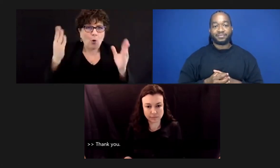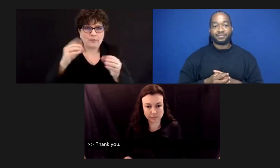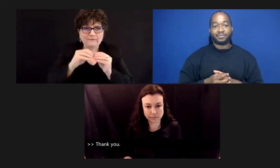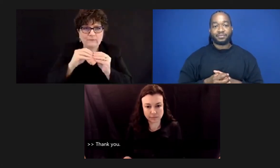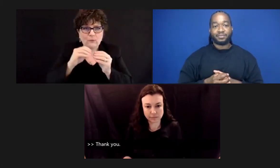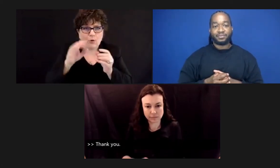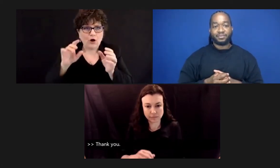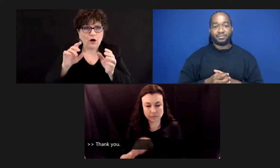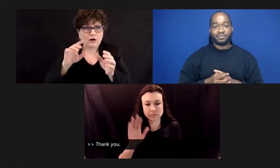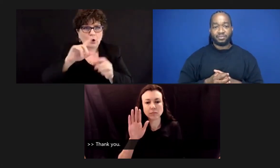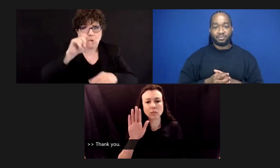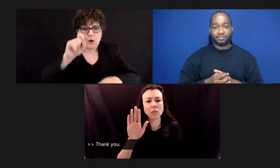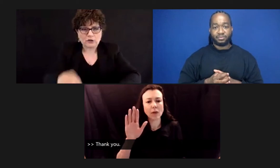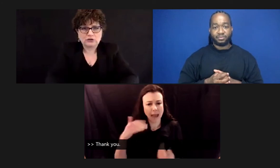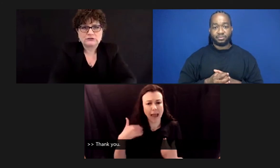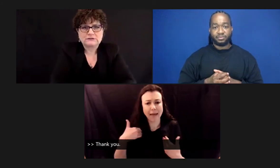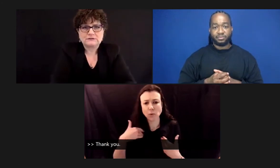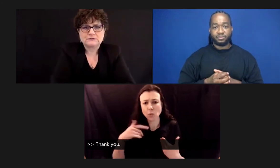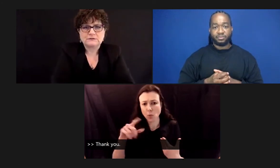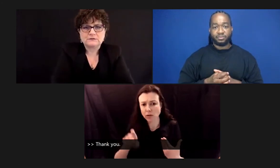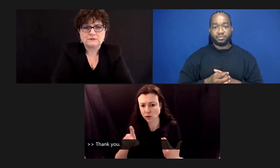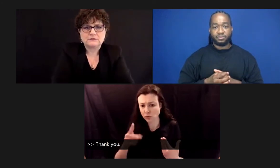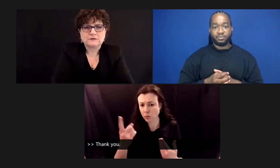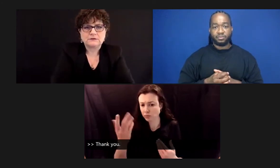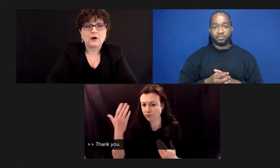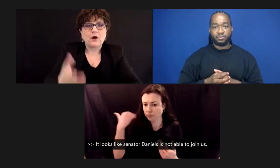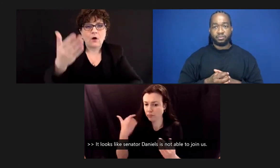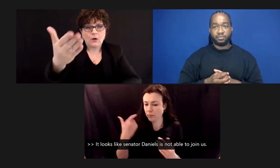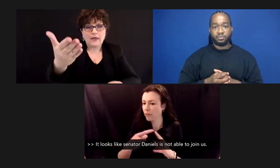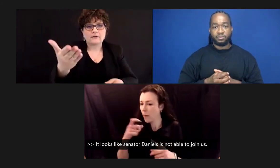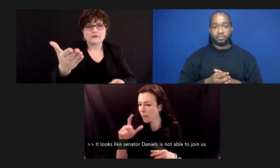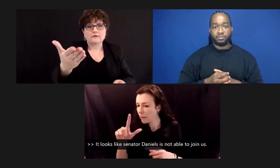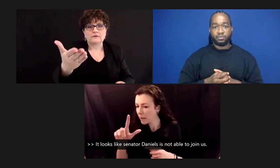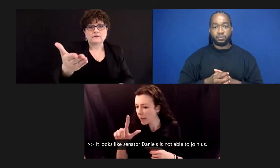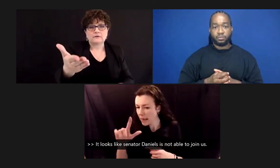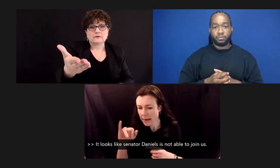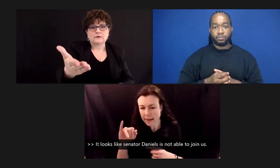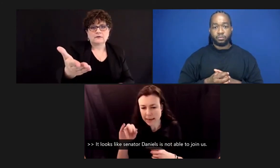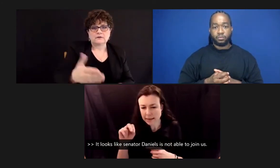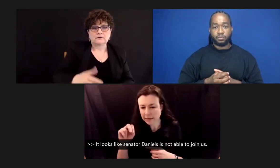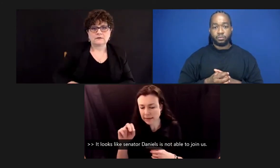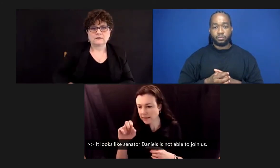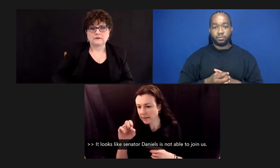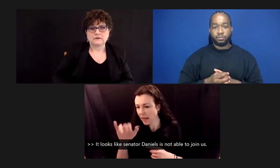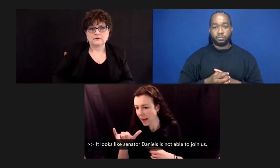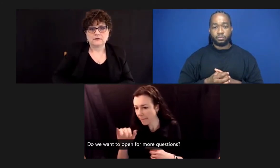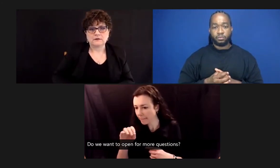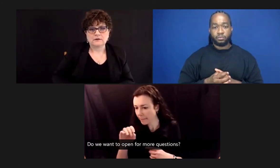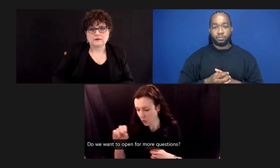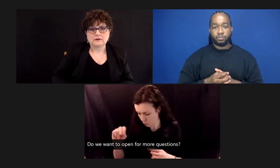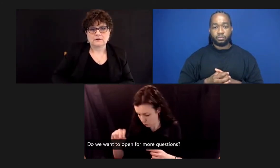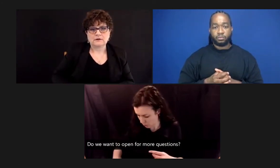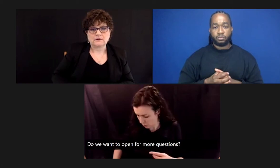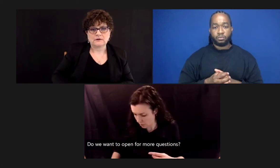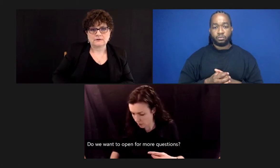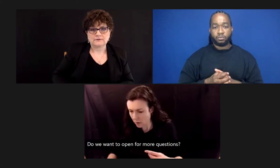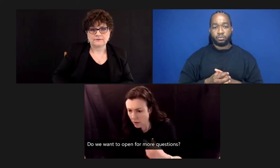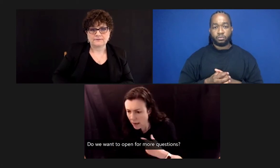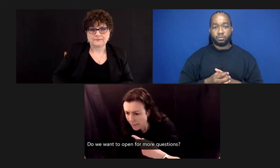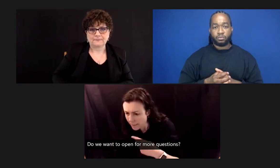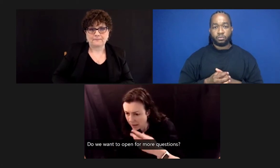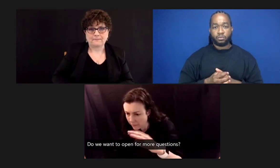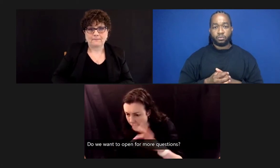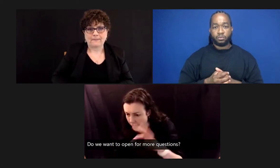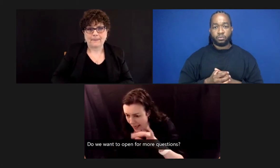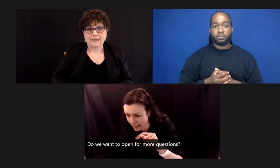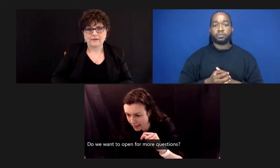Senator Daniels is not able to join us. Do we want to open for more questions? I have questions from previously.